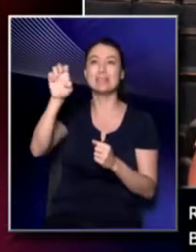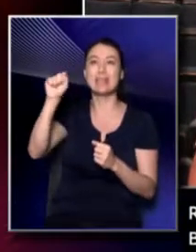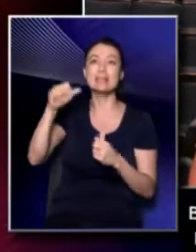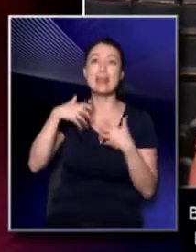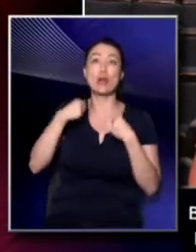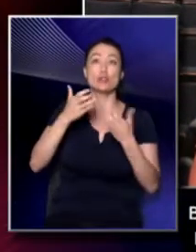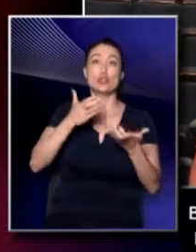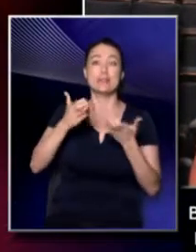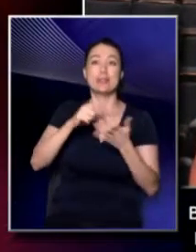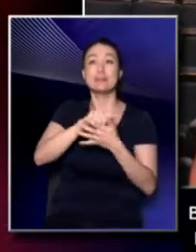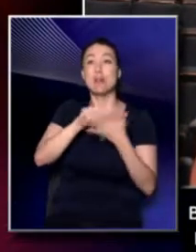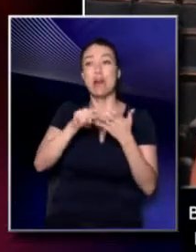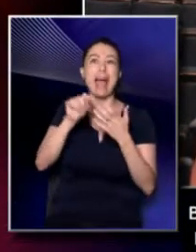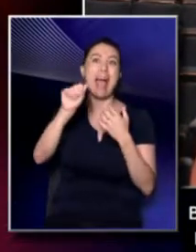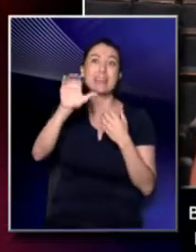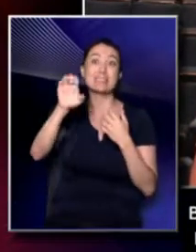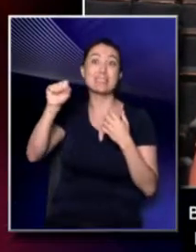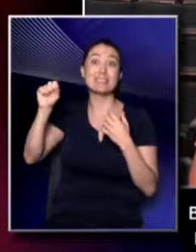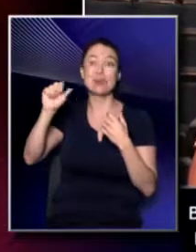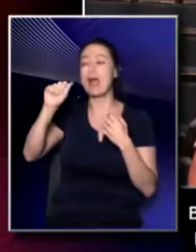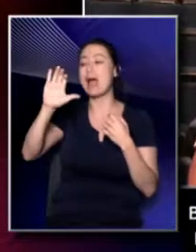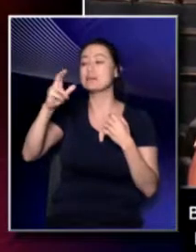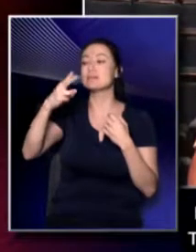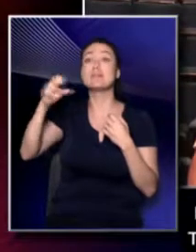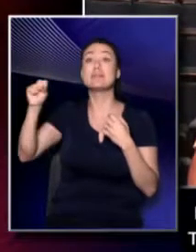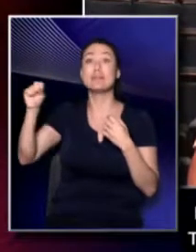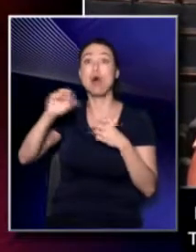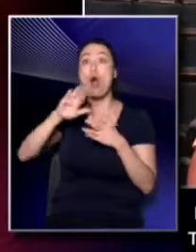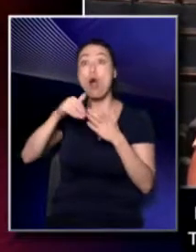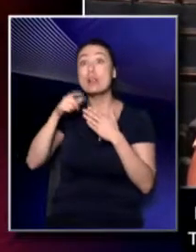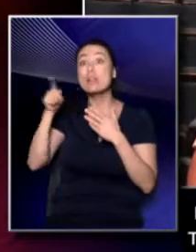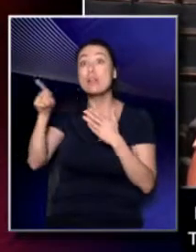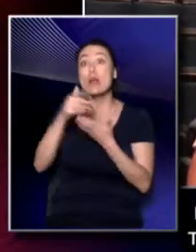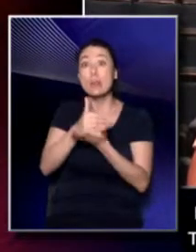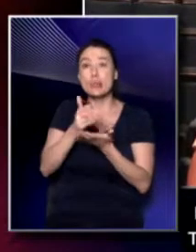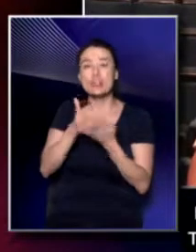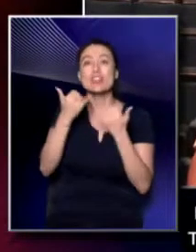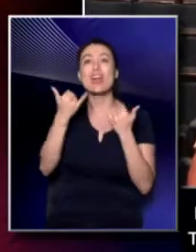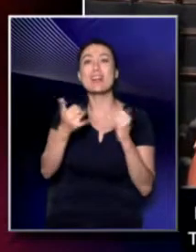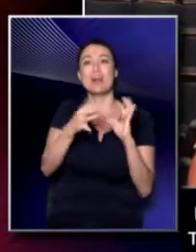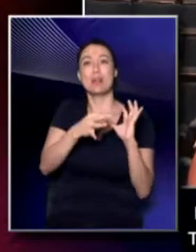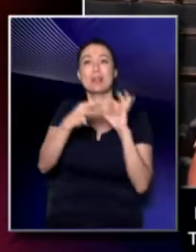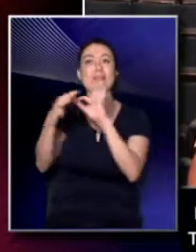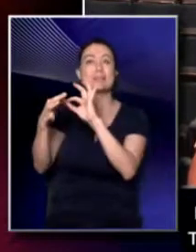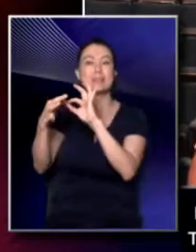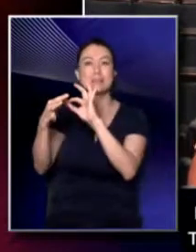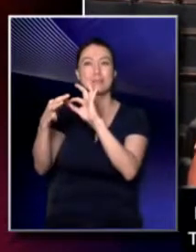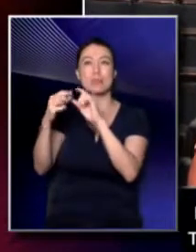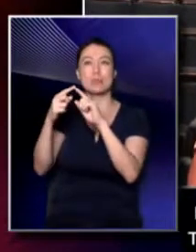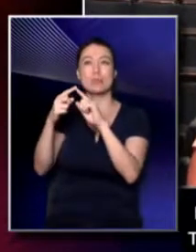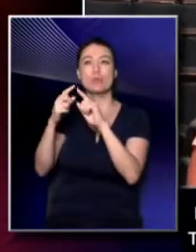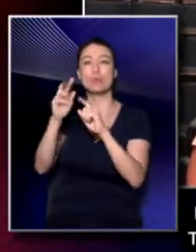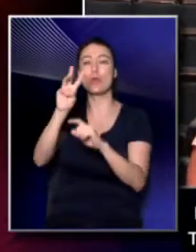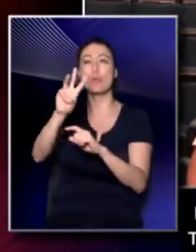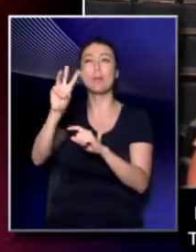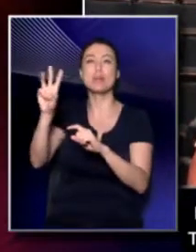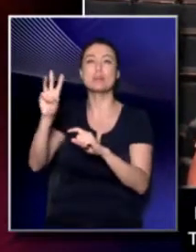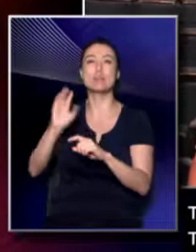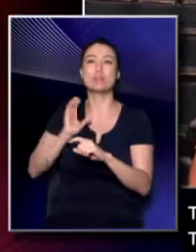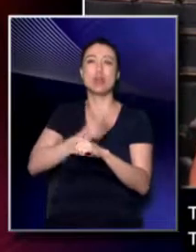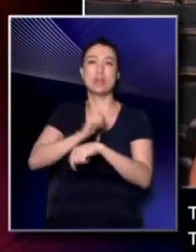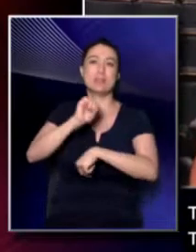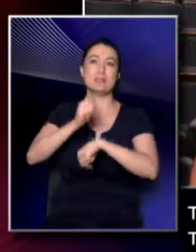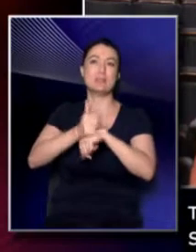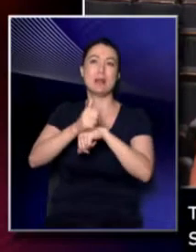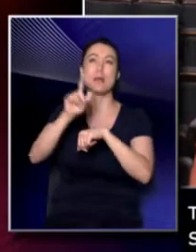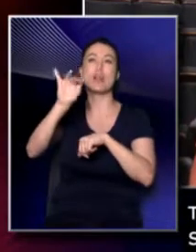Services, all of the access, all of their budgets are now linked to our web pages. Ours is set up on a link